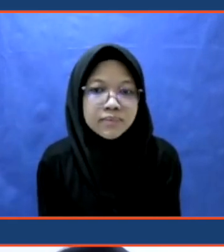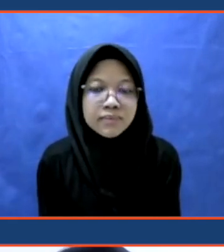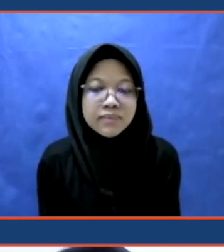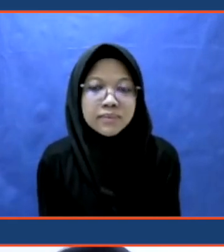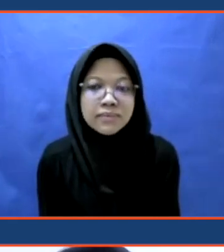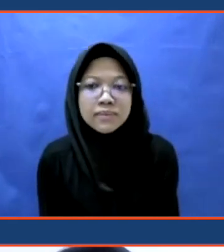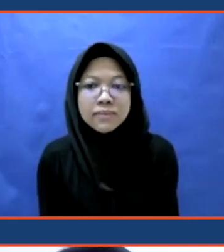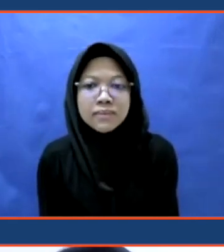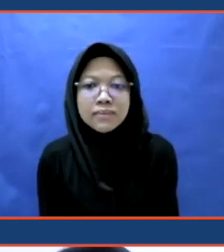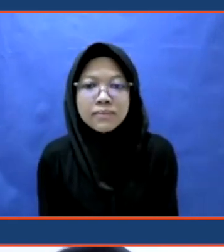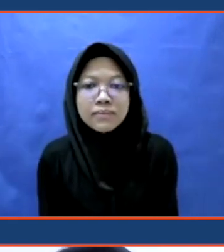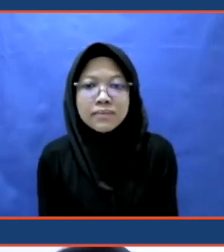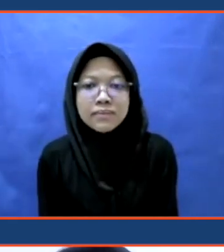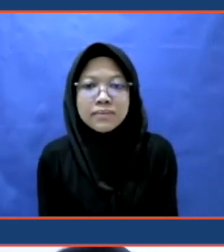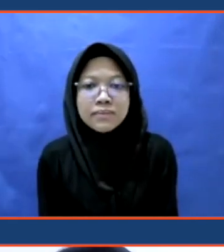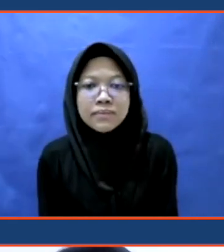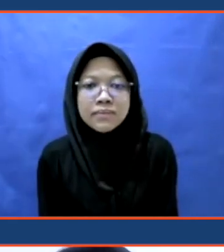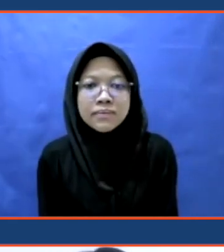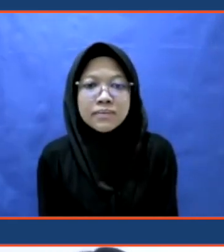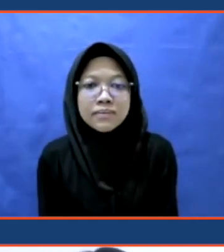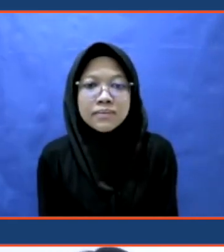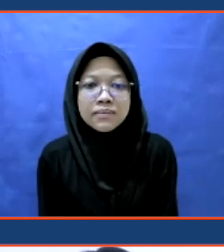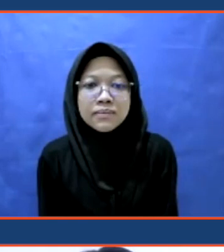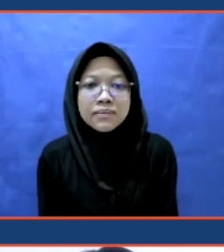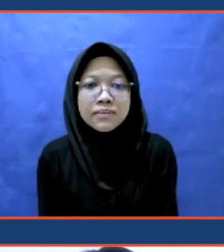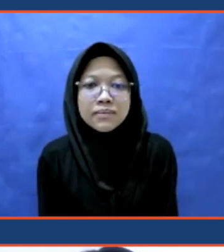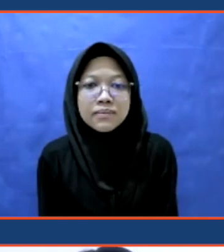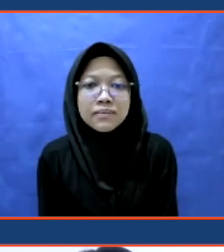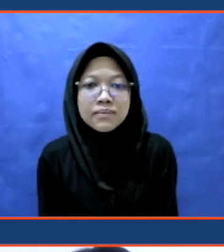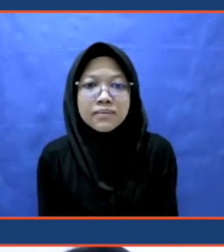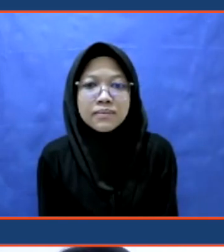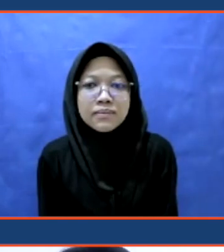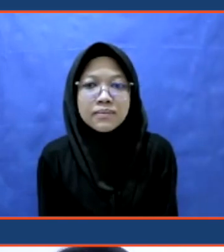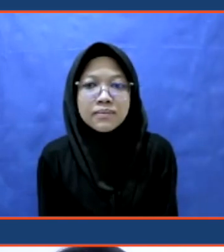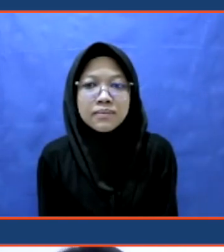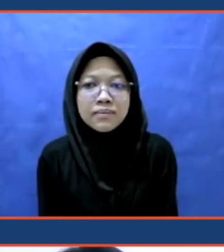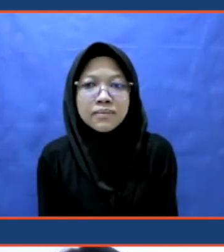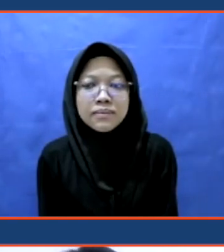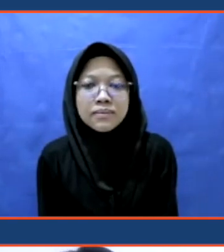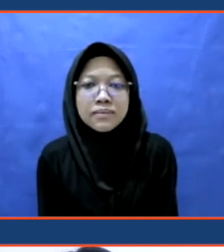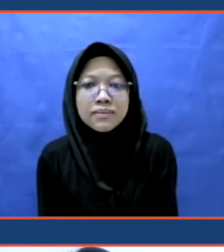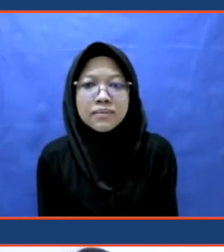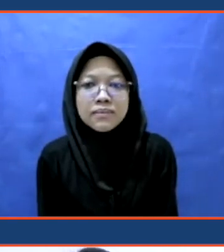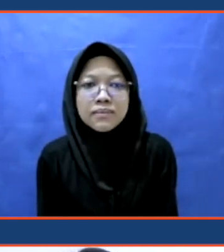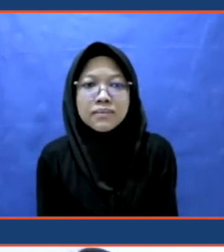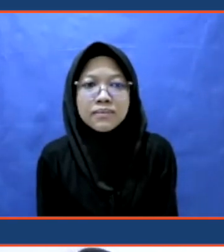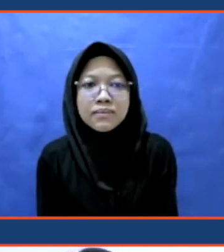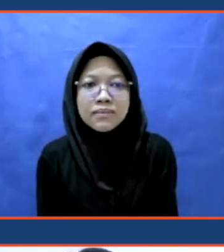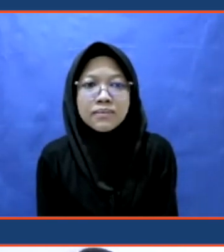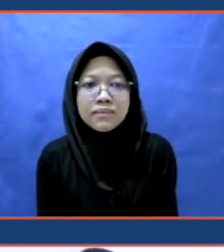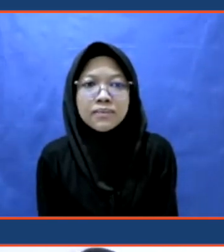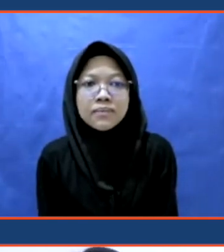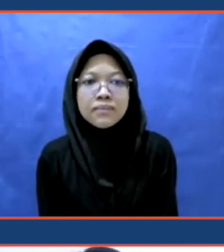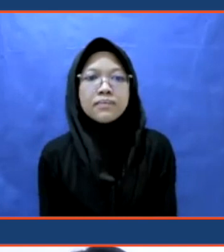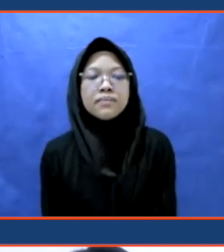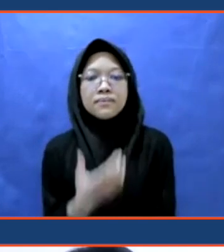Souljah site and touch the shoulder where clouds Mei